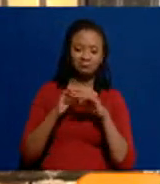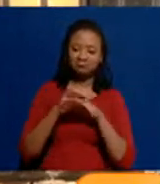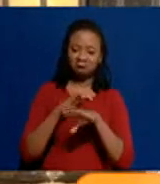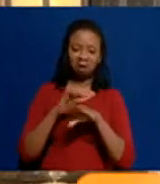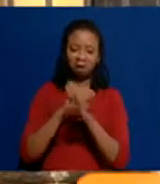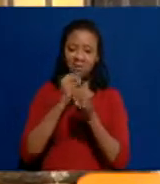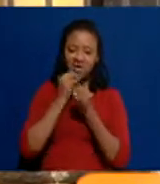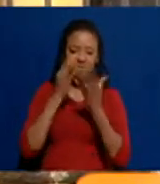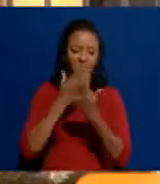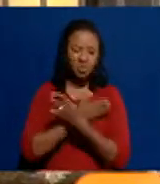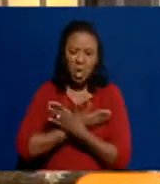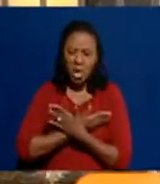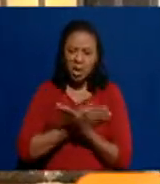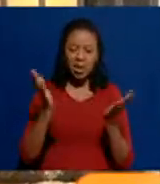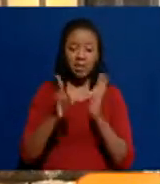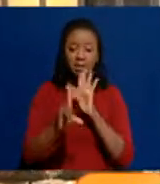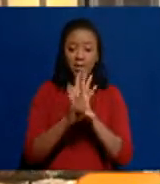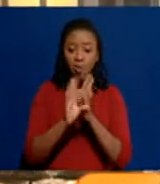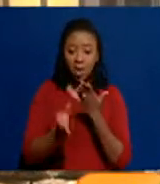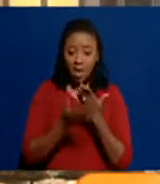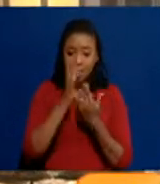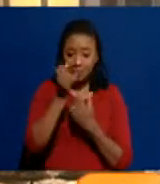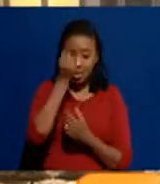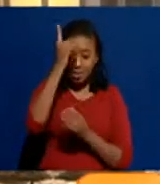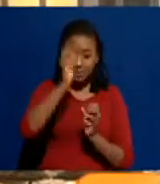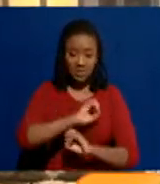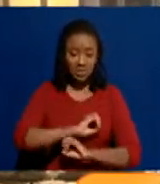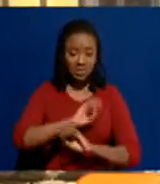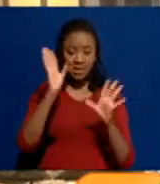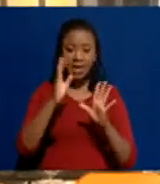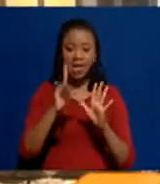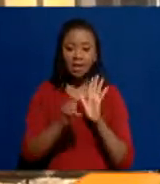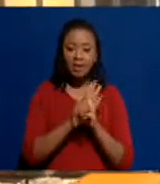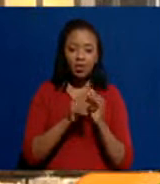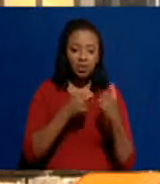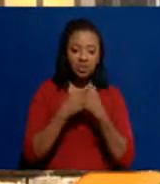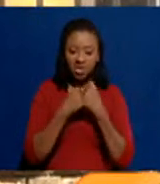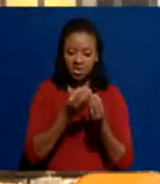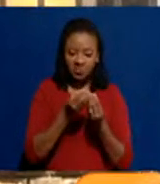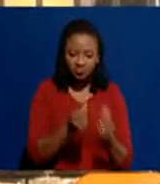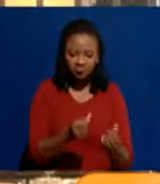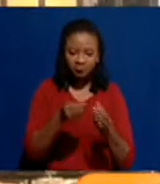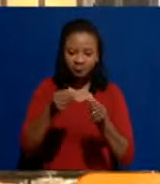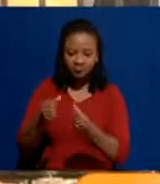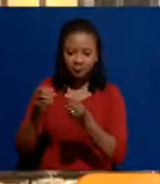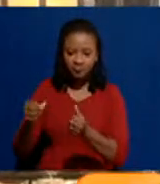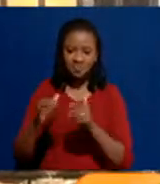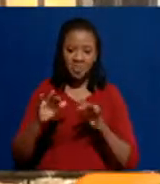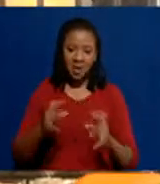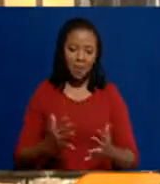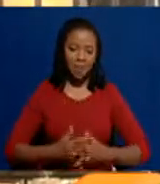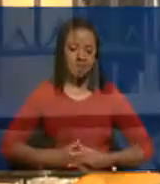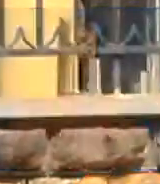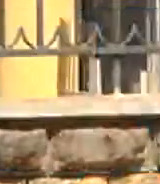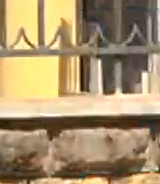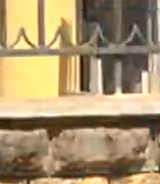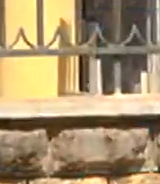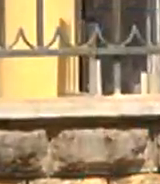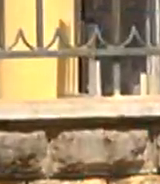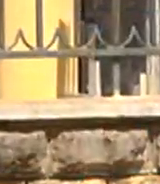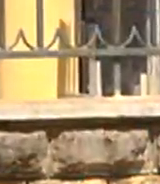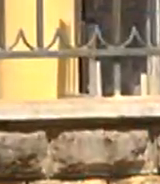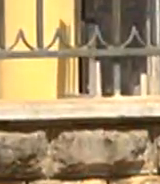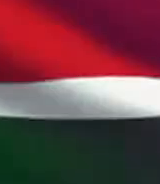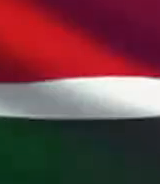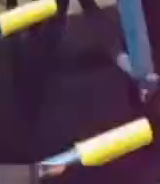information which will help them navigate any legal hurdles. Edward Chwea, Made in Kenya. Citizen